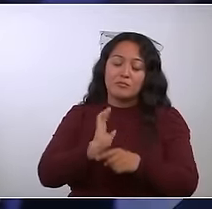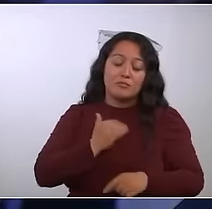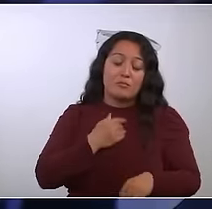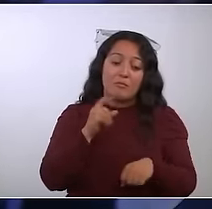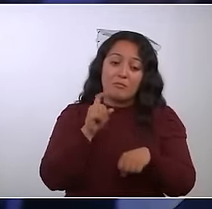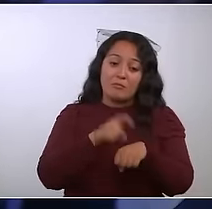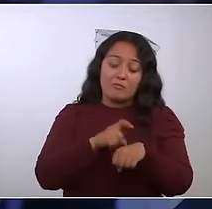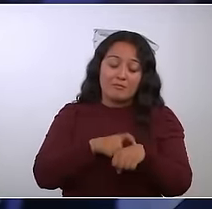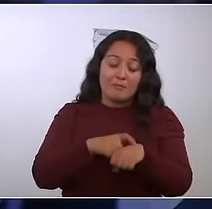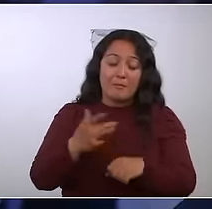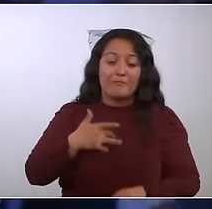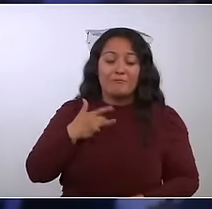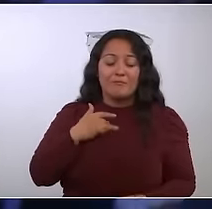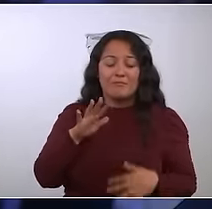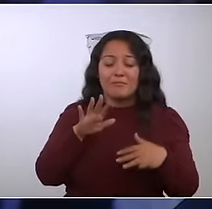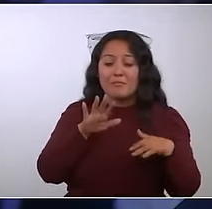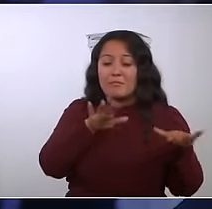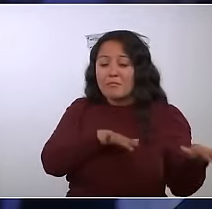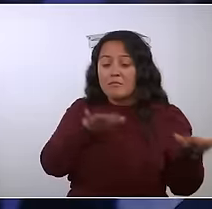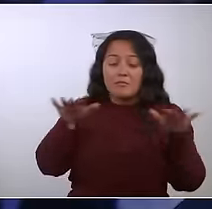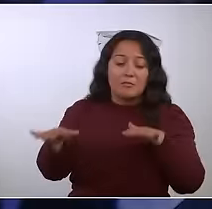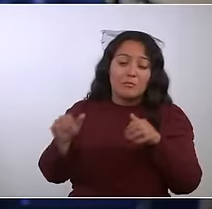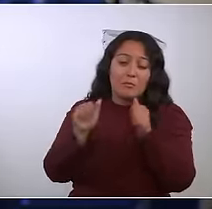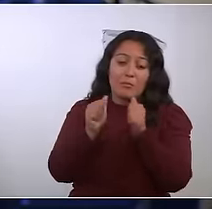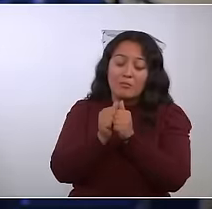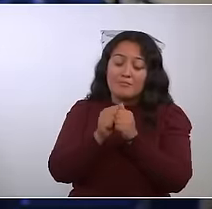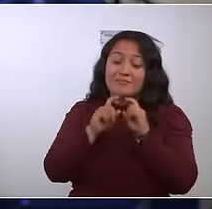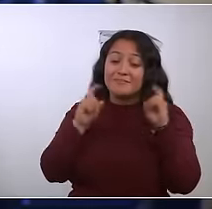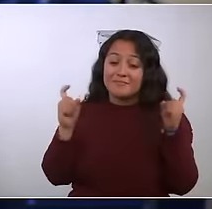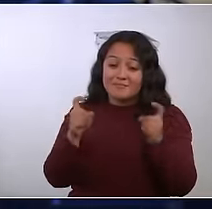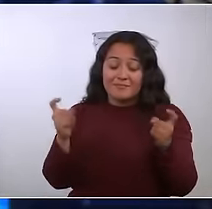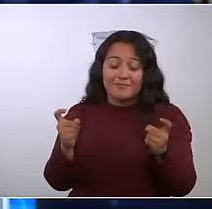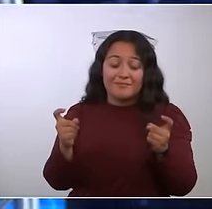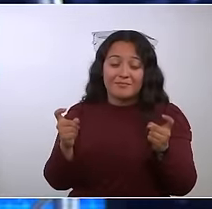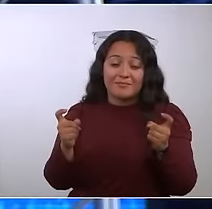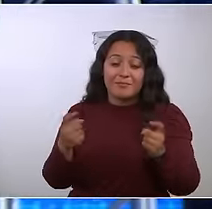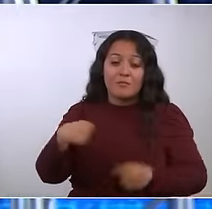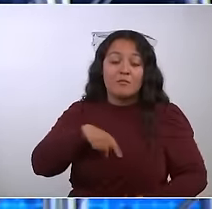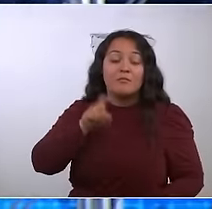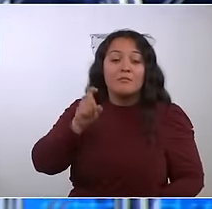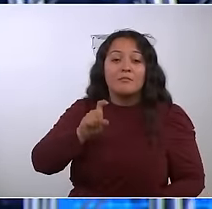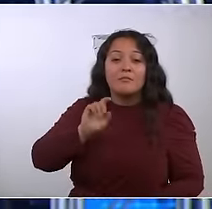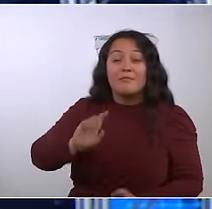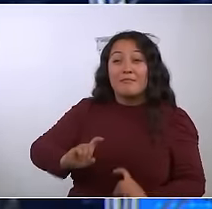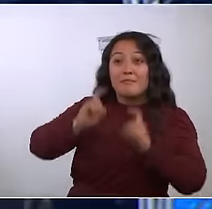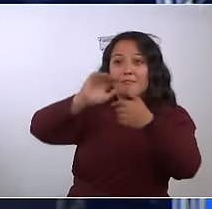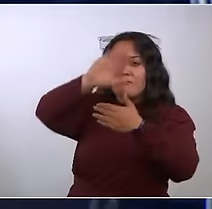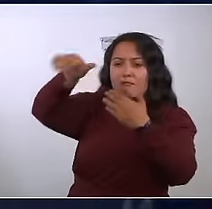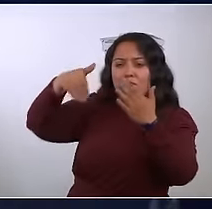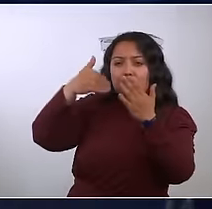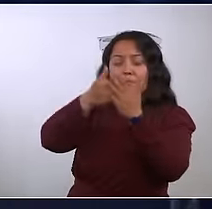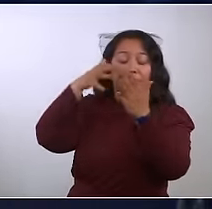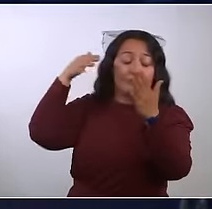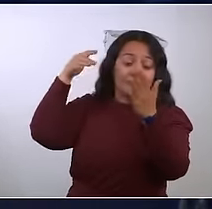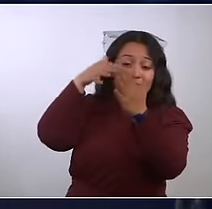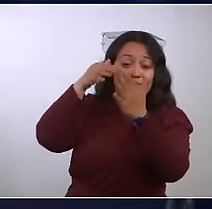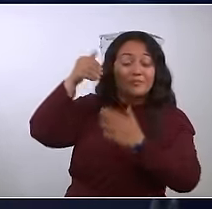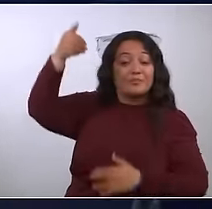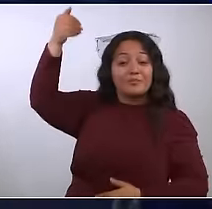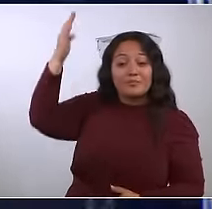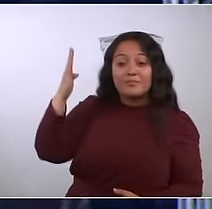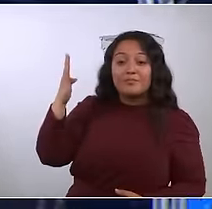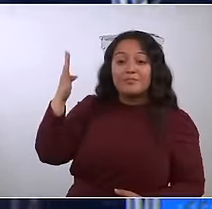to a sinful ear. No. El tiempo de confortar a un oído pecaminoso. We need to give them glory. Necesitamos darle